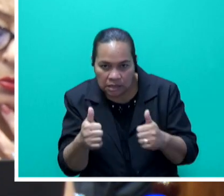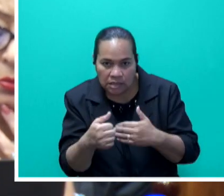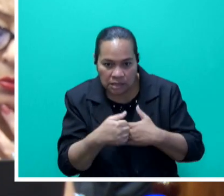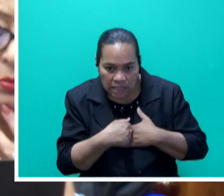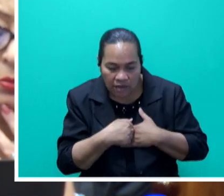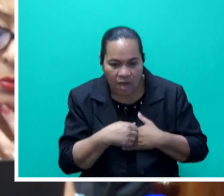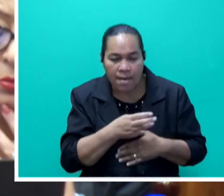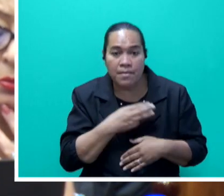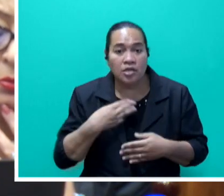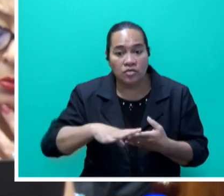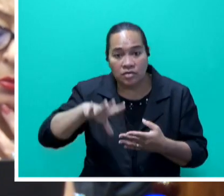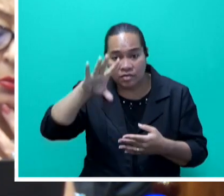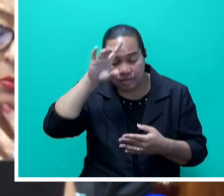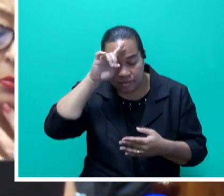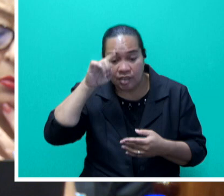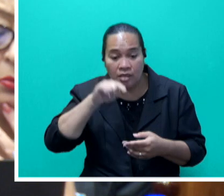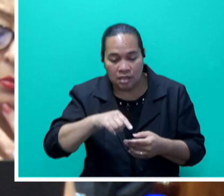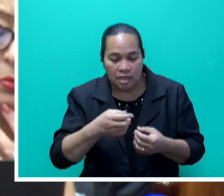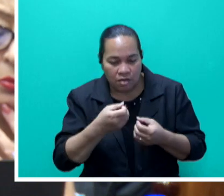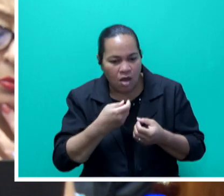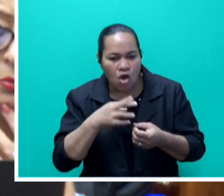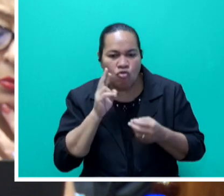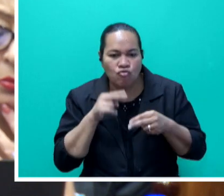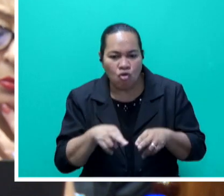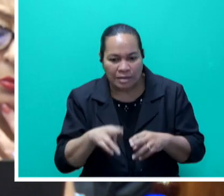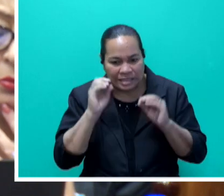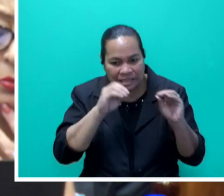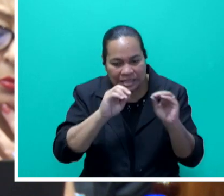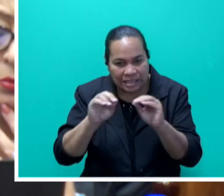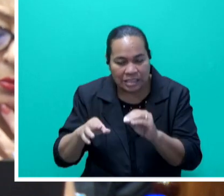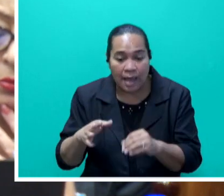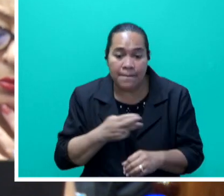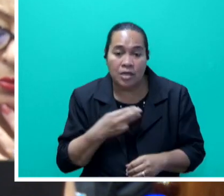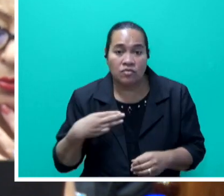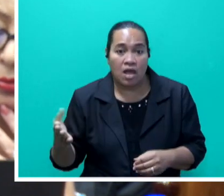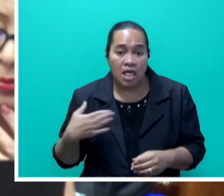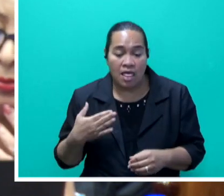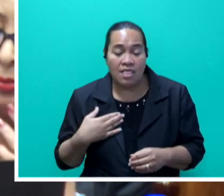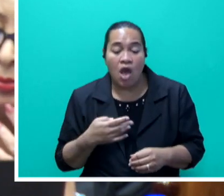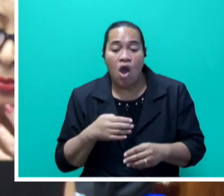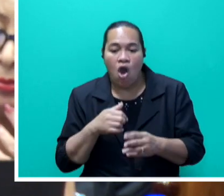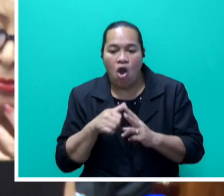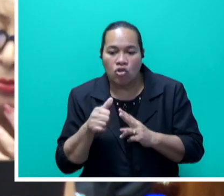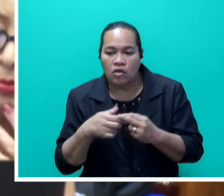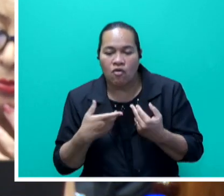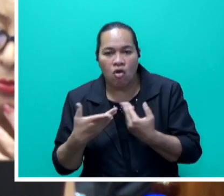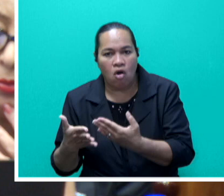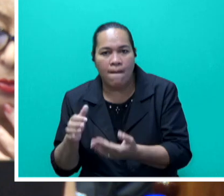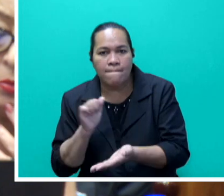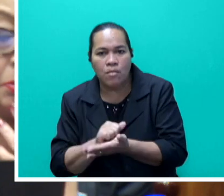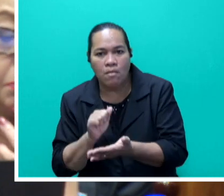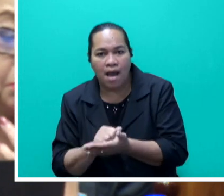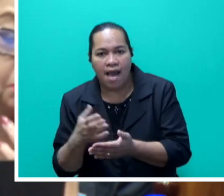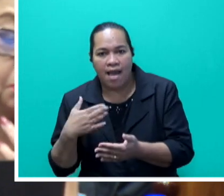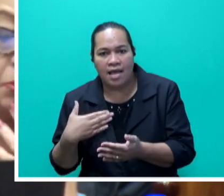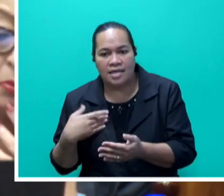Ministry of Education with the dissemination of road safety education, the Ministry of Health with proper post-accident care. It's only made